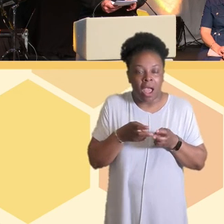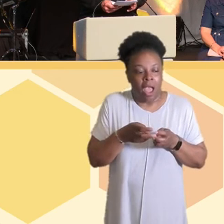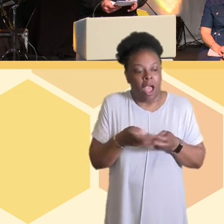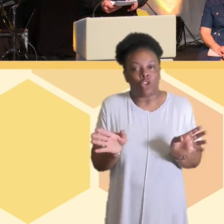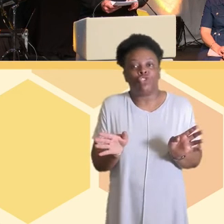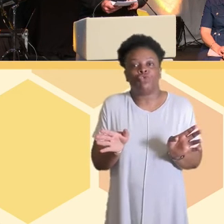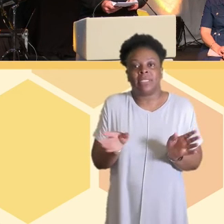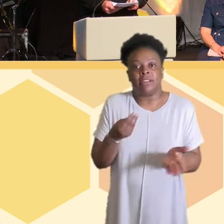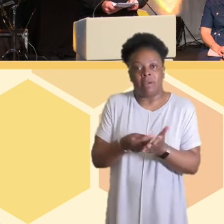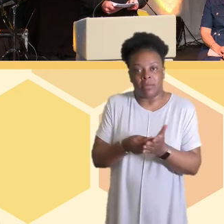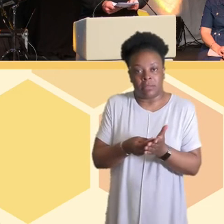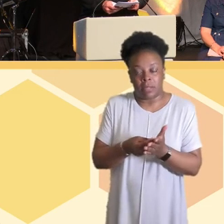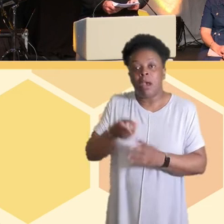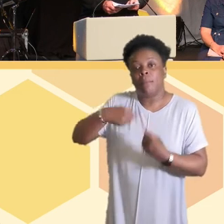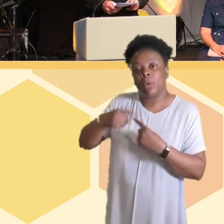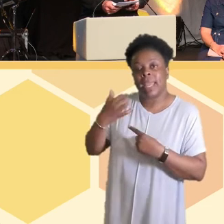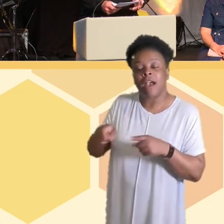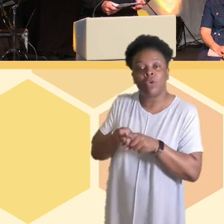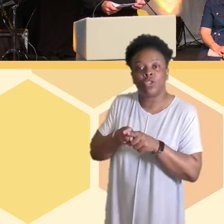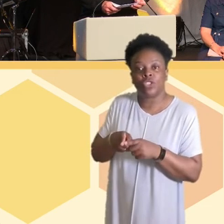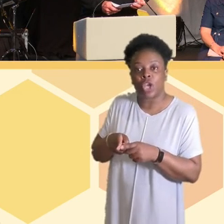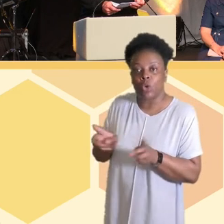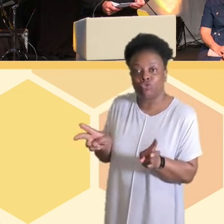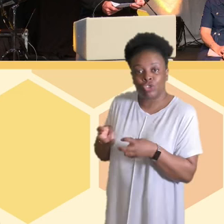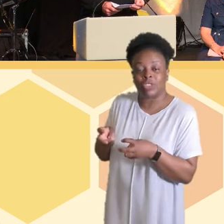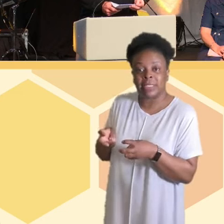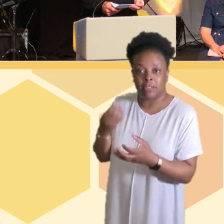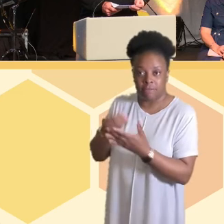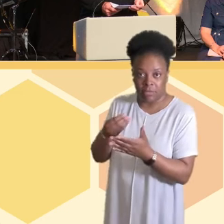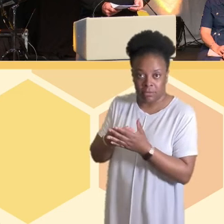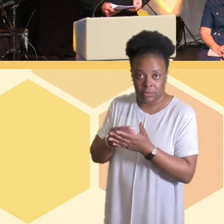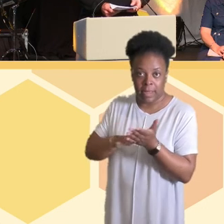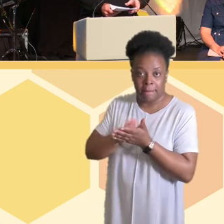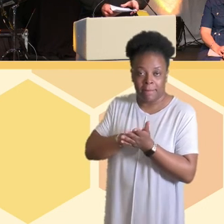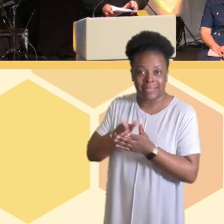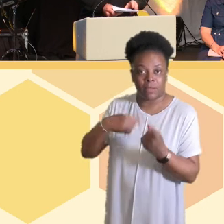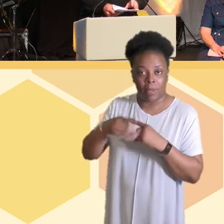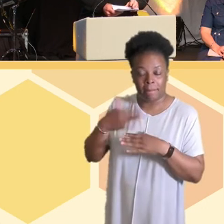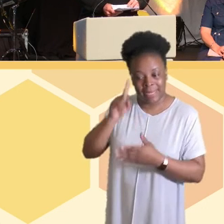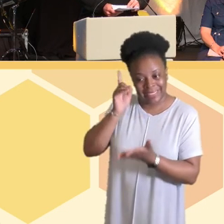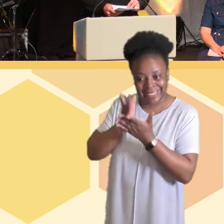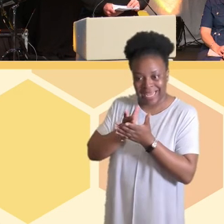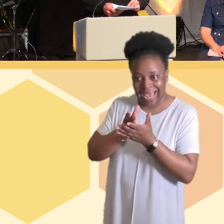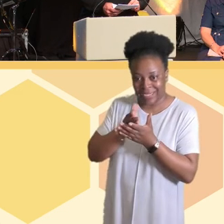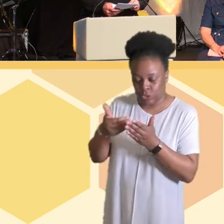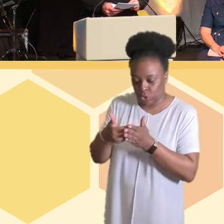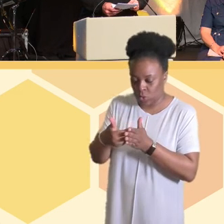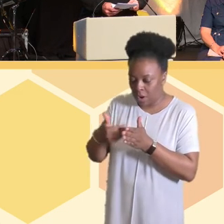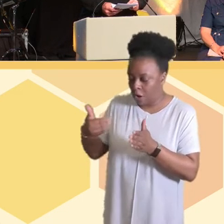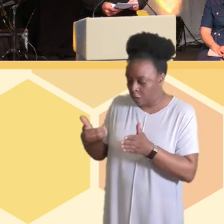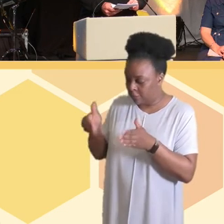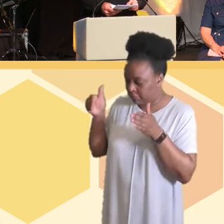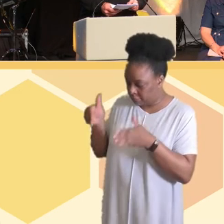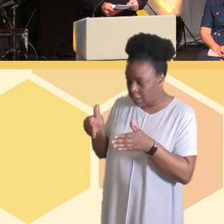funds where we have decided to set aside funds for specific purposes. The most significant